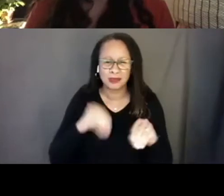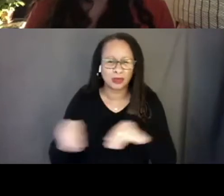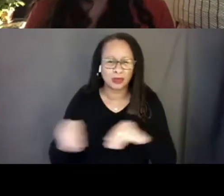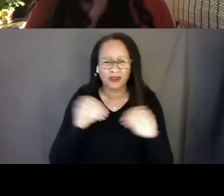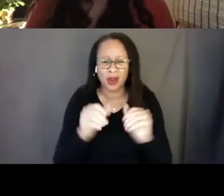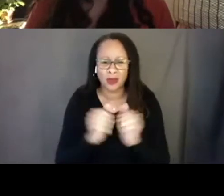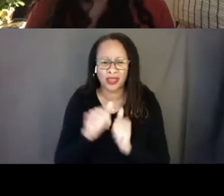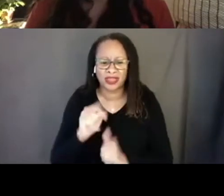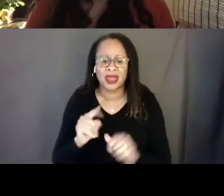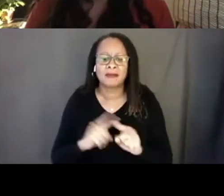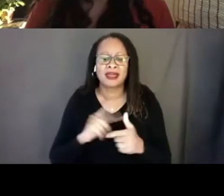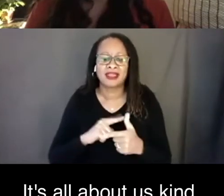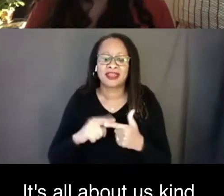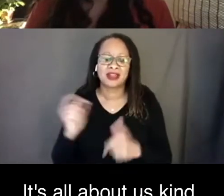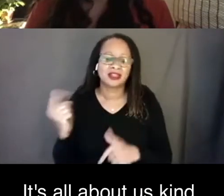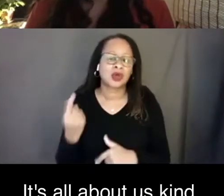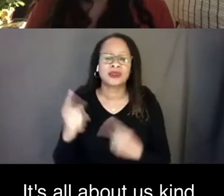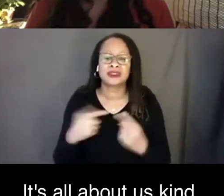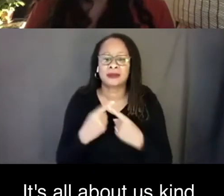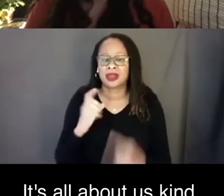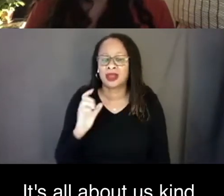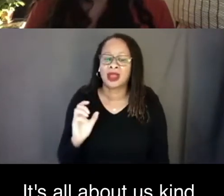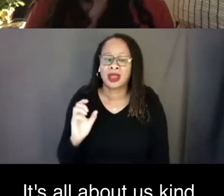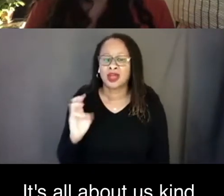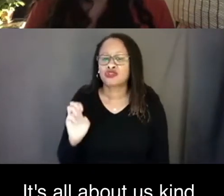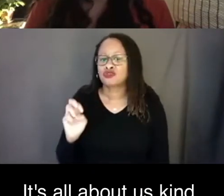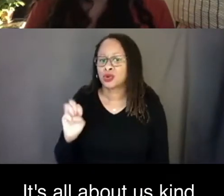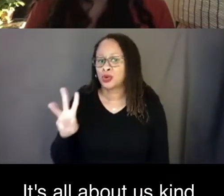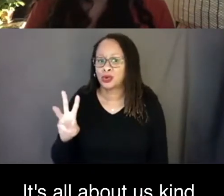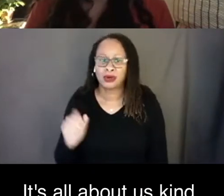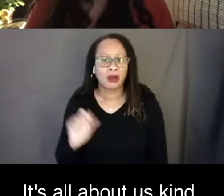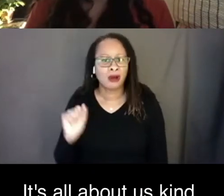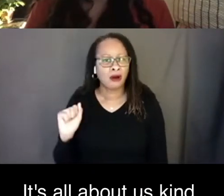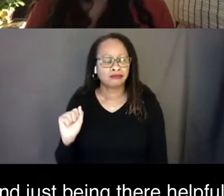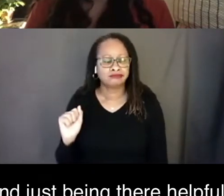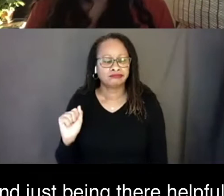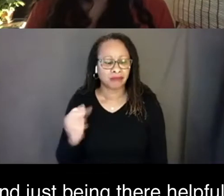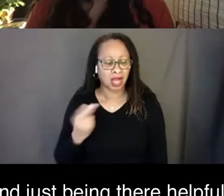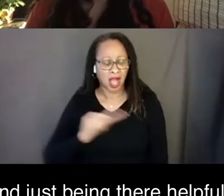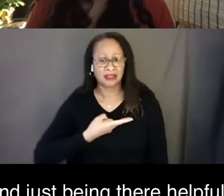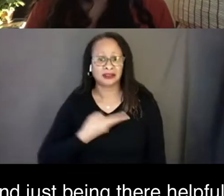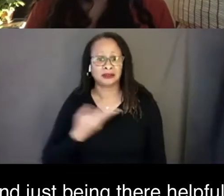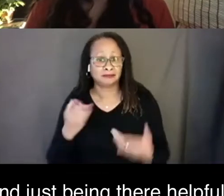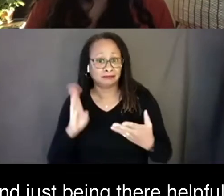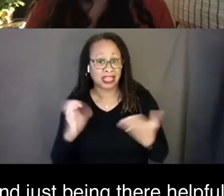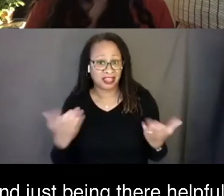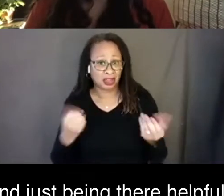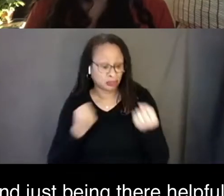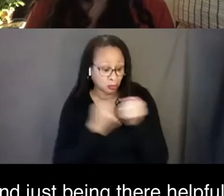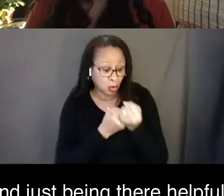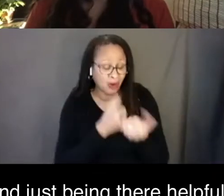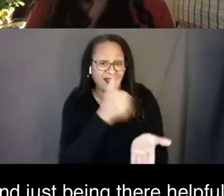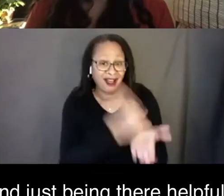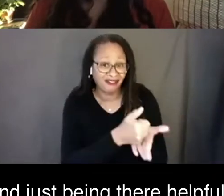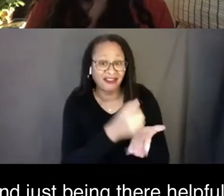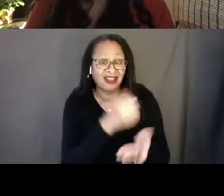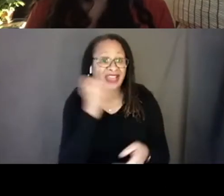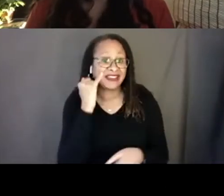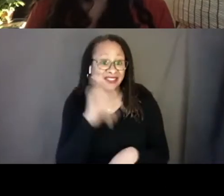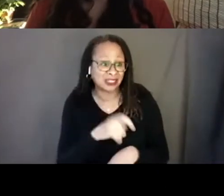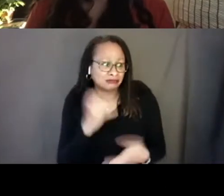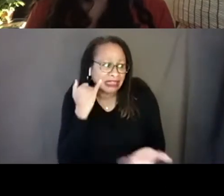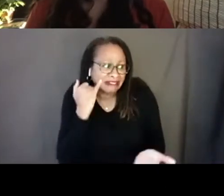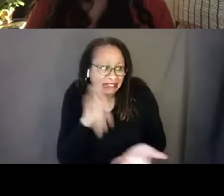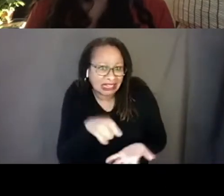But then it's all about crew. It's all about us kind of being there, support, and just be there helpful. And if she needs help, or